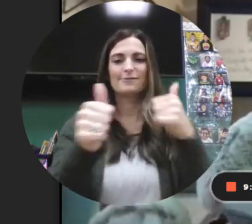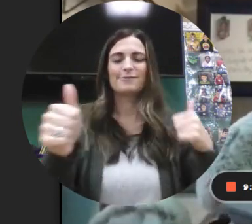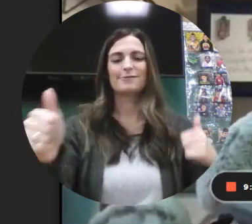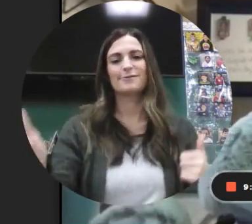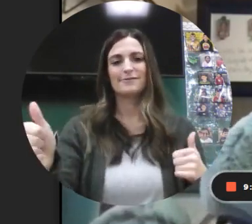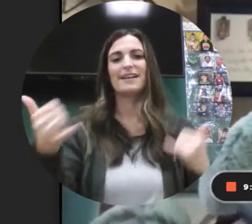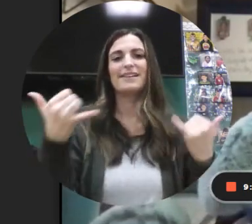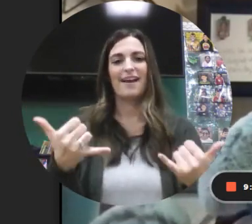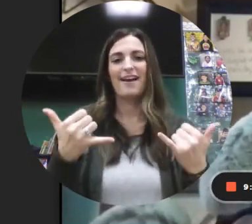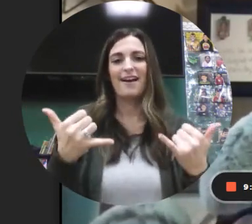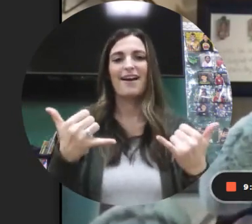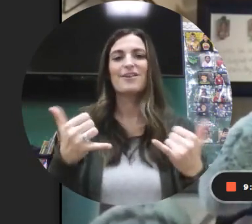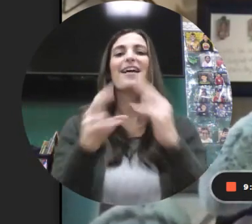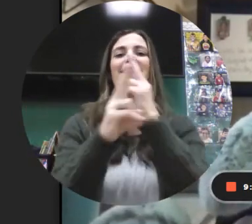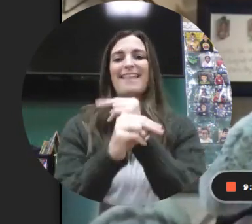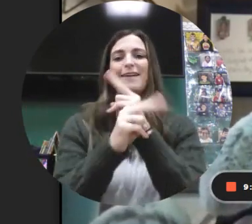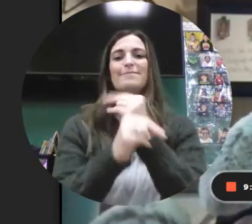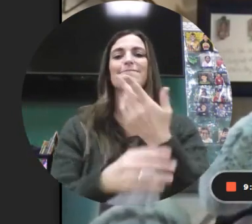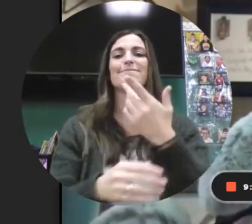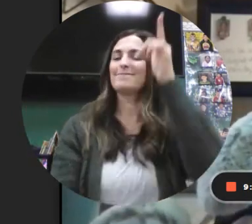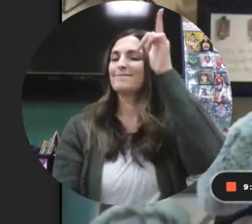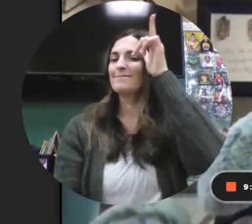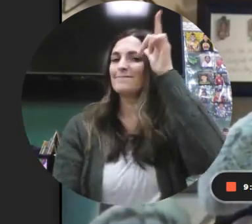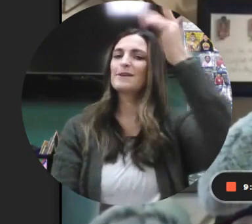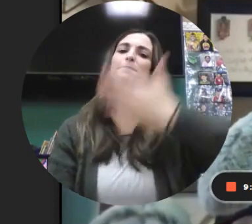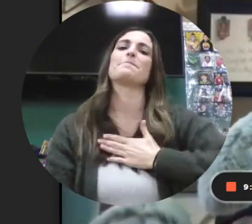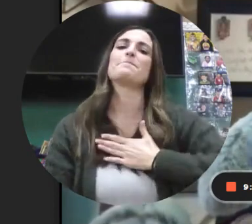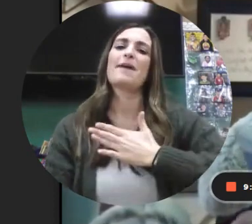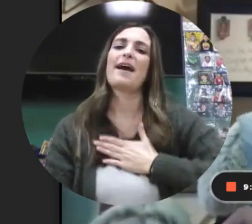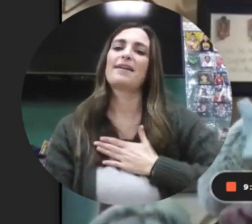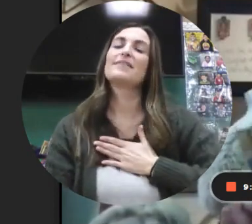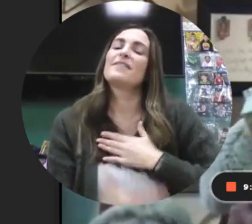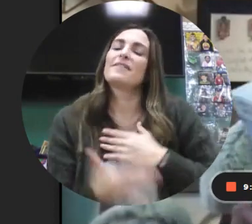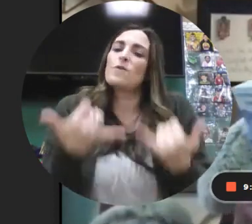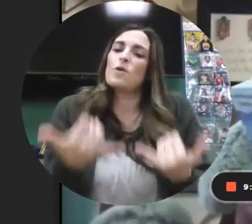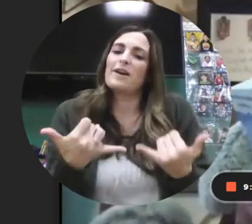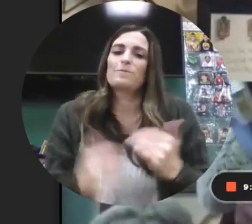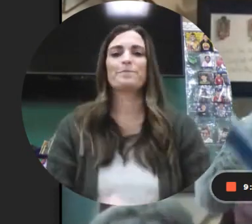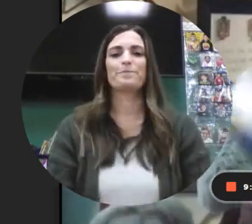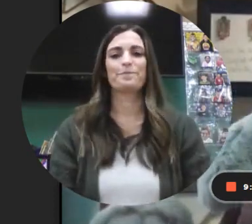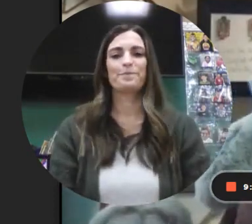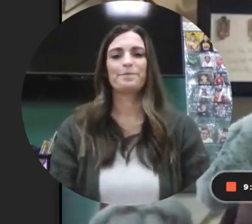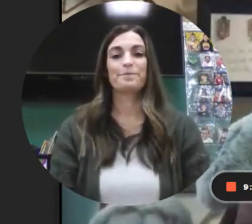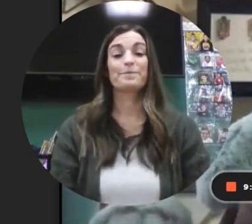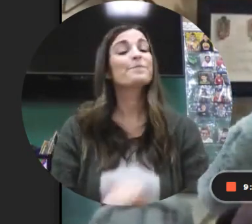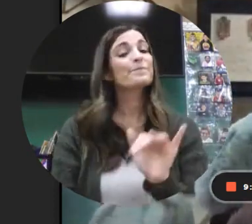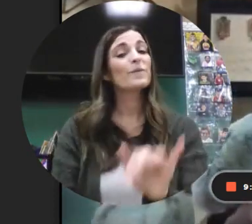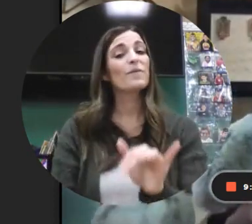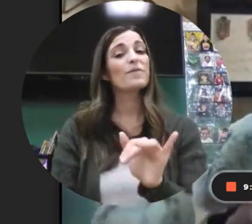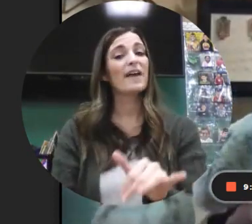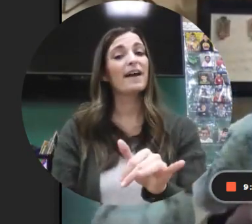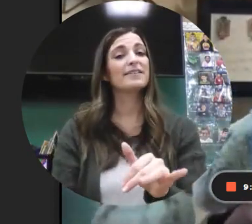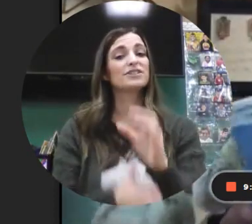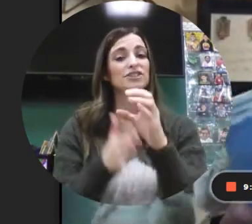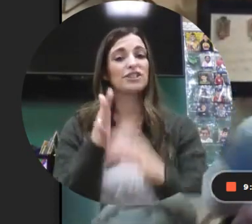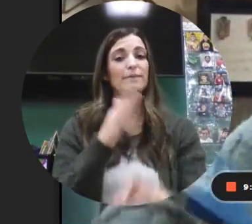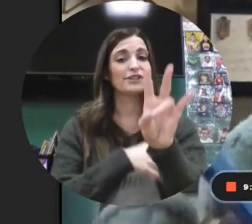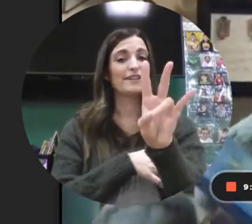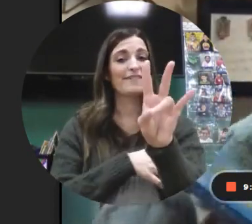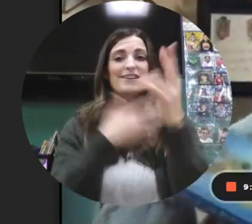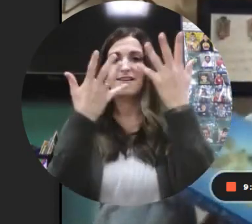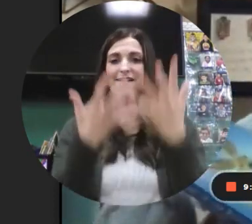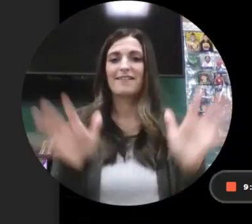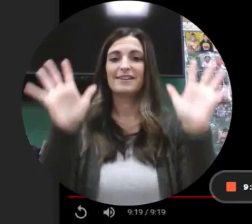limping. Lappy was mine, at least for now. And that is the end of chapter 7.